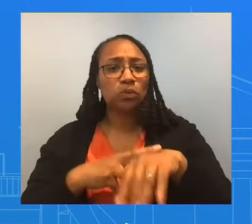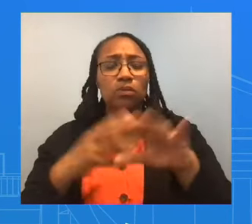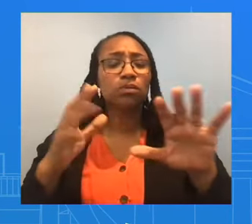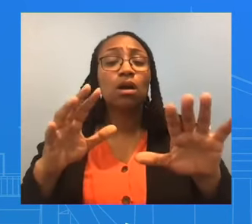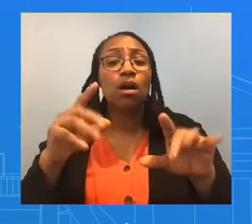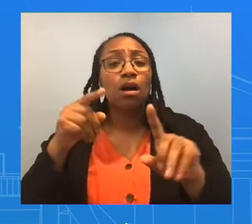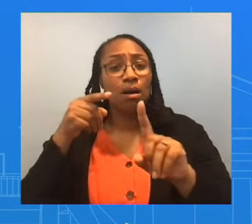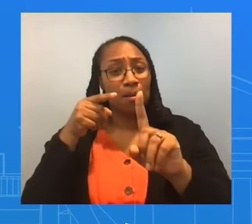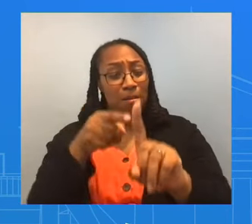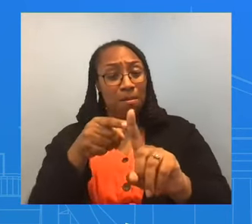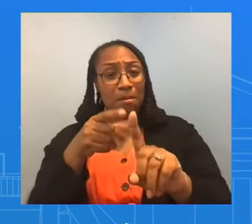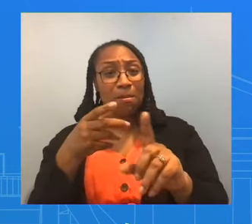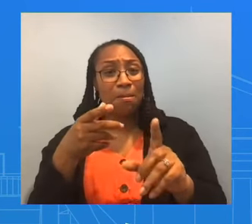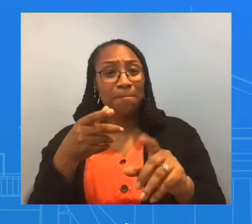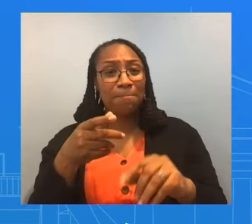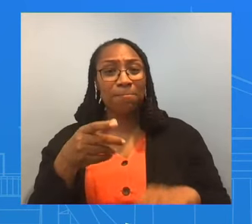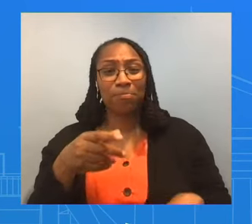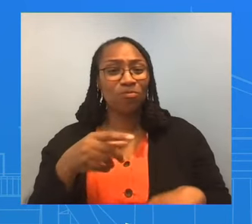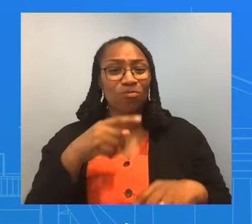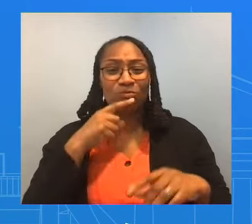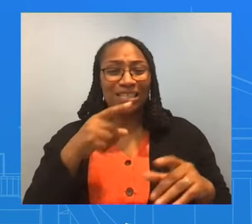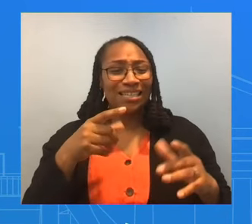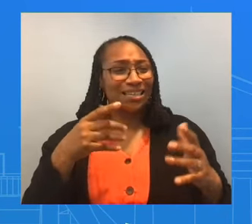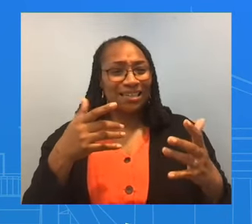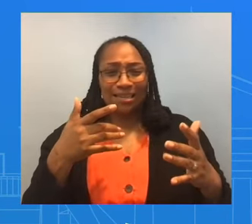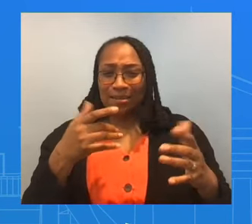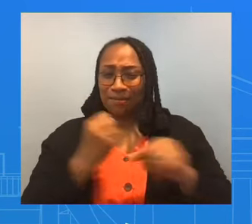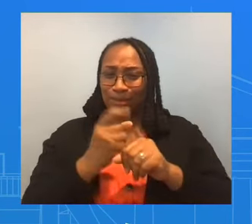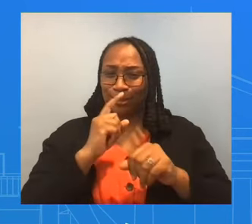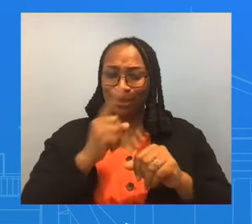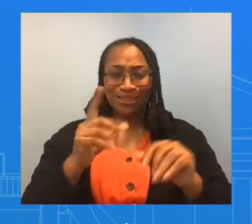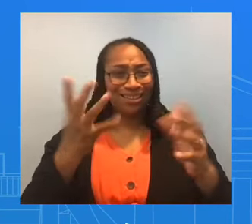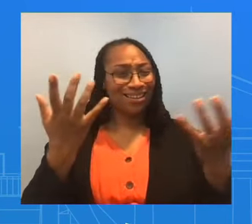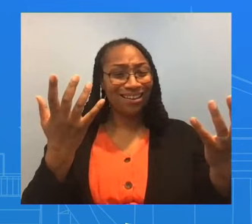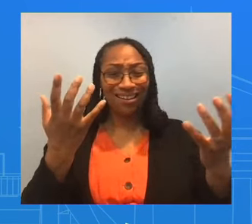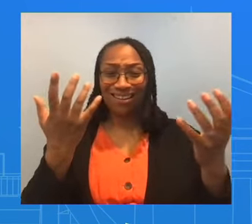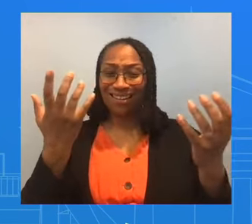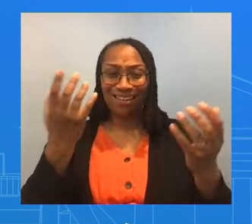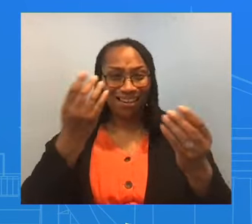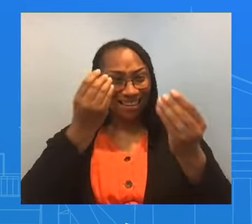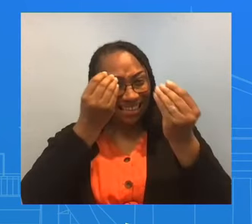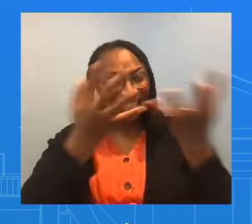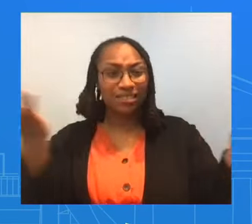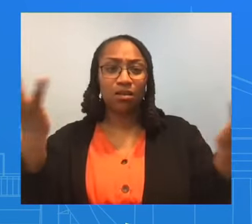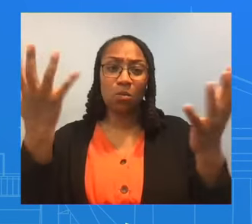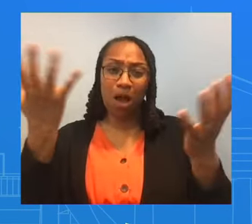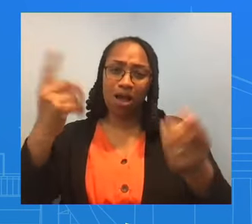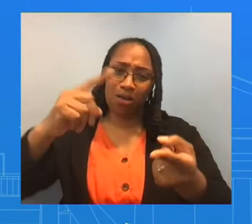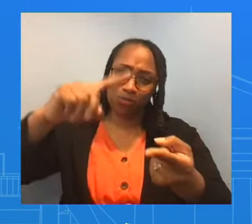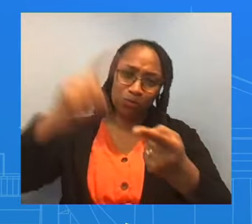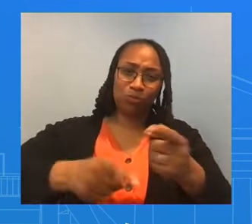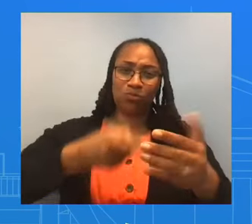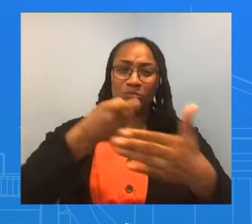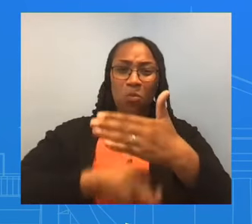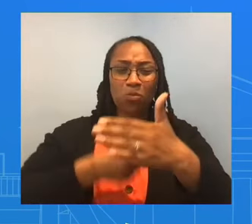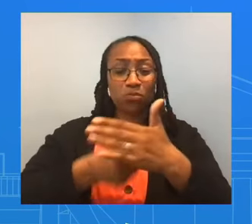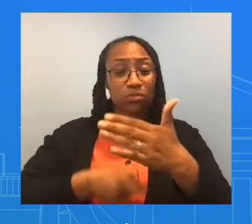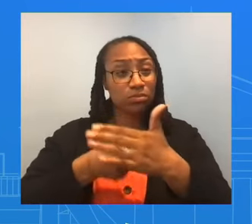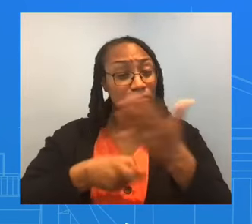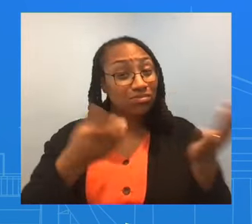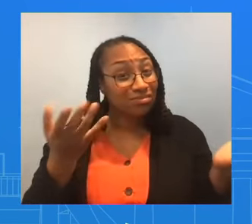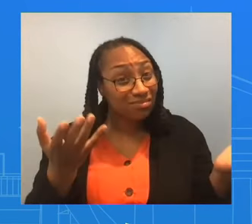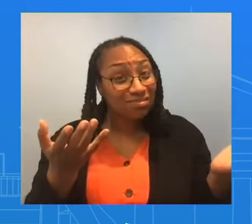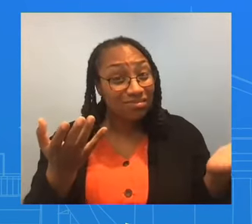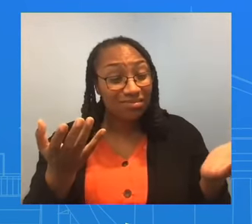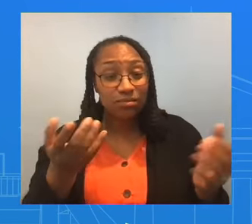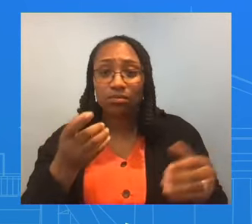we speak clearly about when we're reducing the deficit, we got to do it also by making sure that the wealthy pay their fair share.